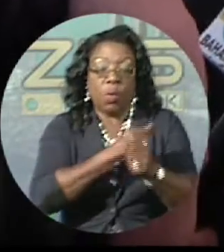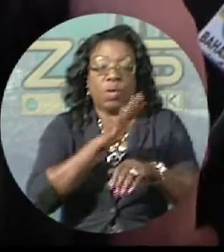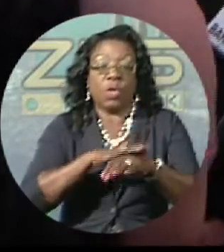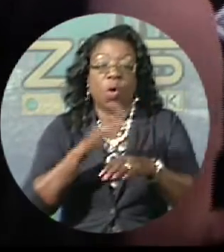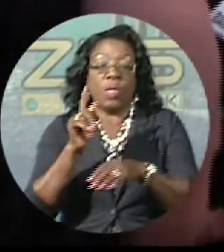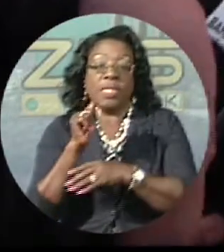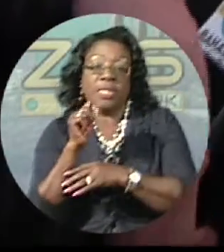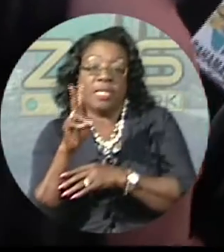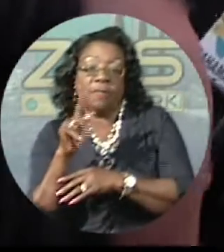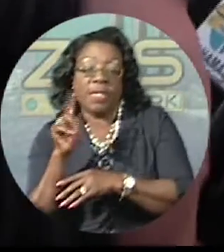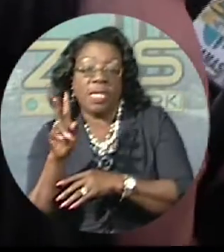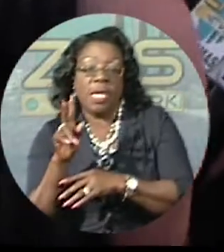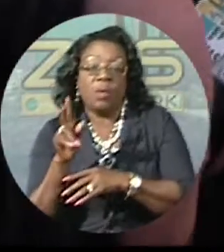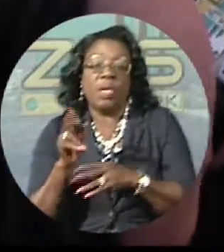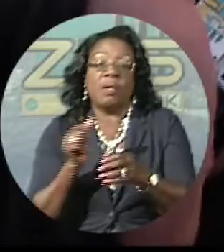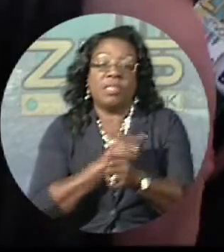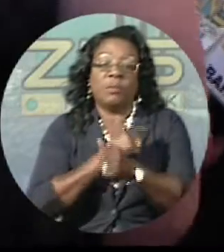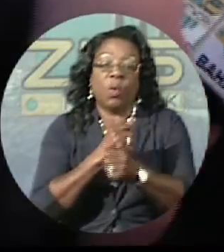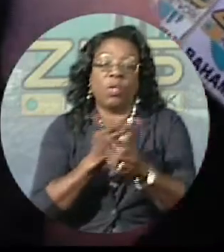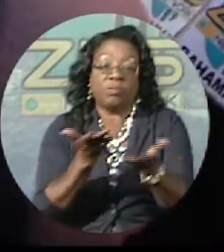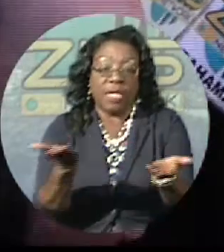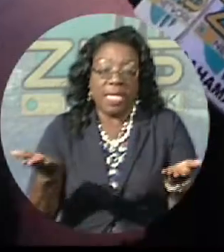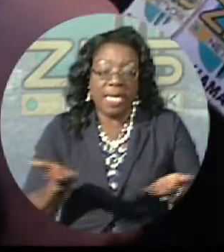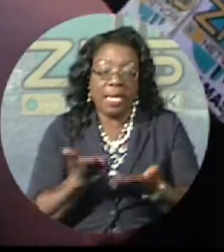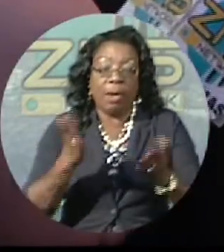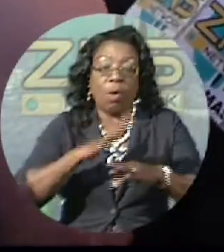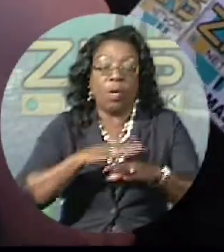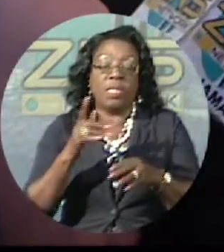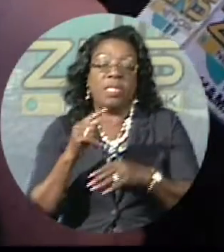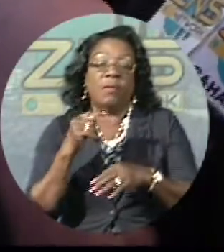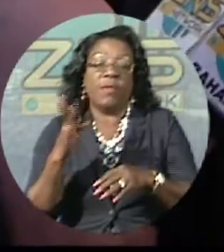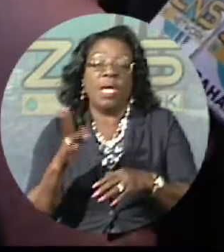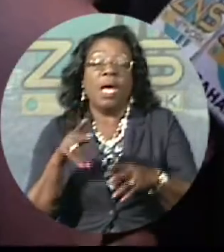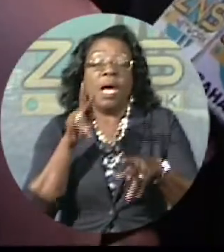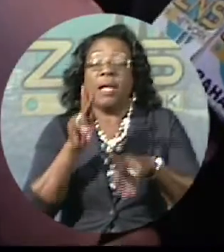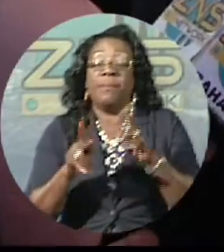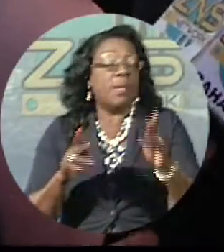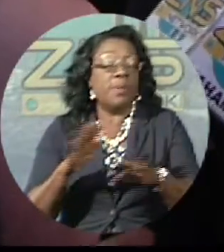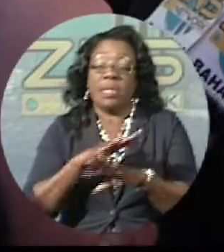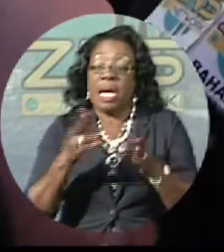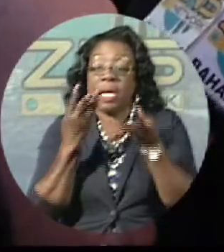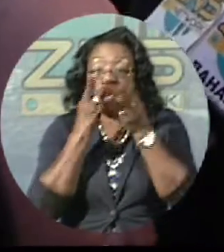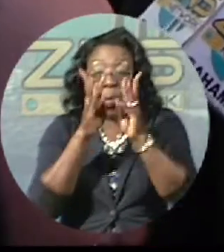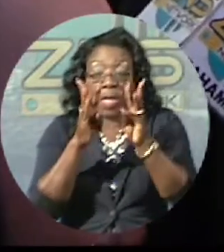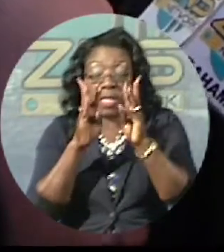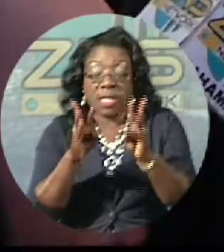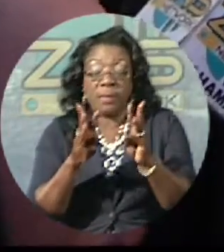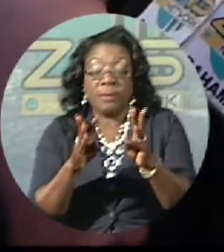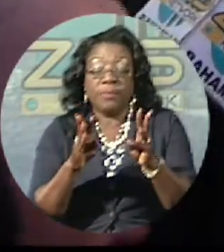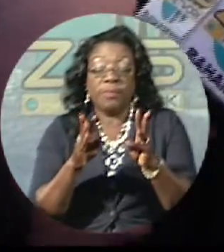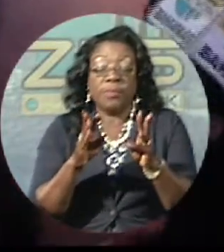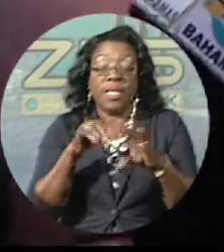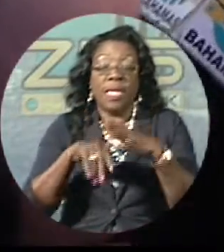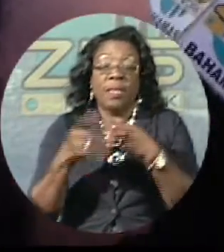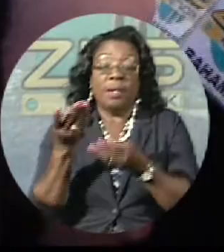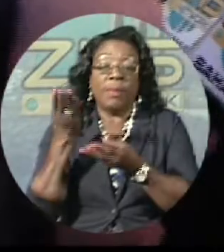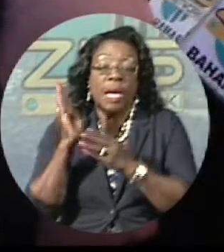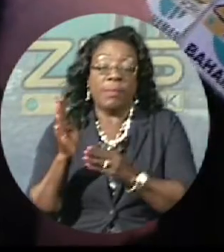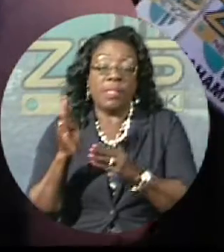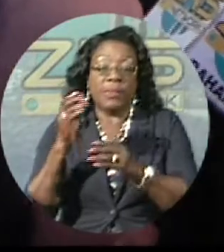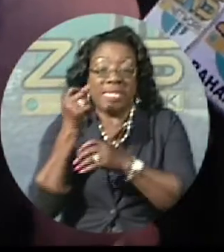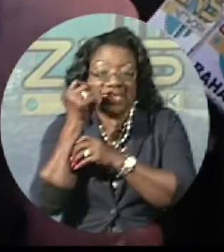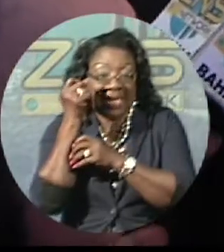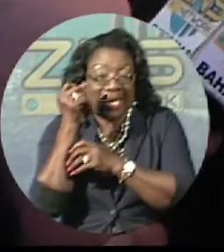at Albany, at Fort Montague, where people of world prominence are in the Bahamas,